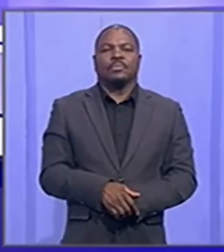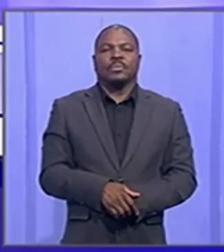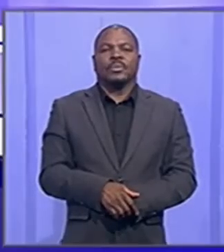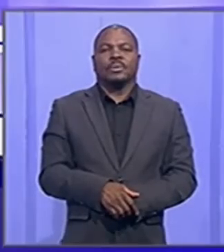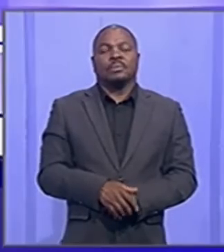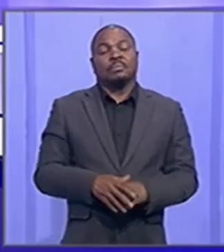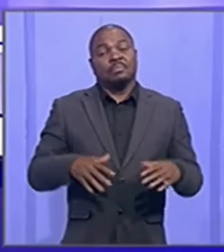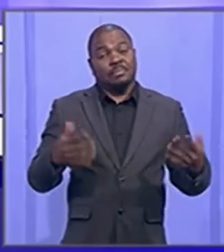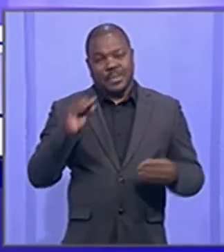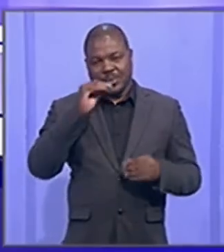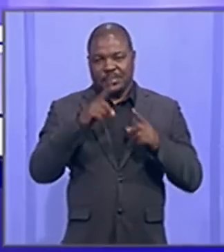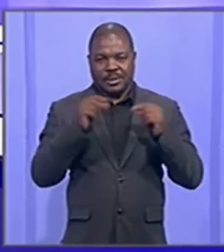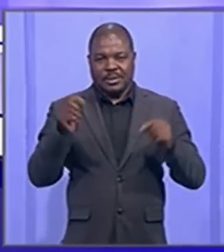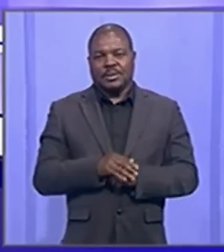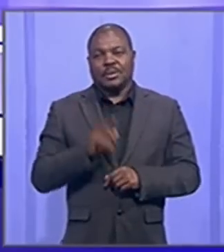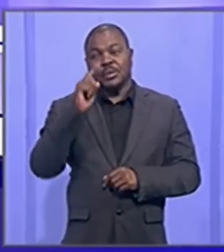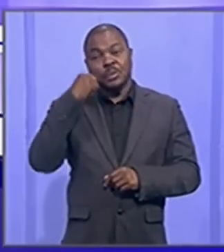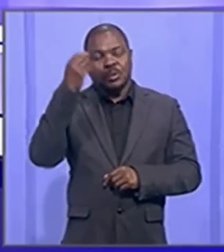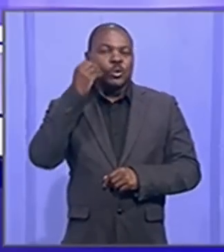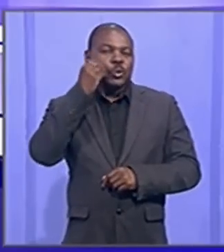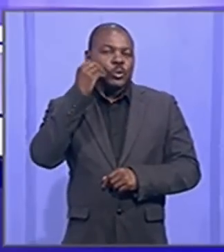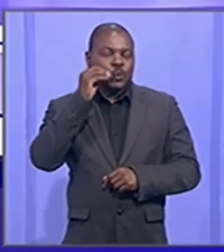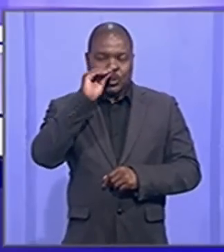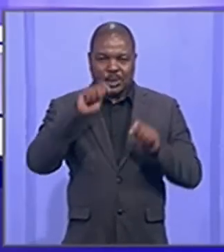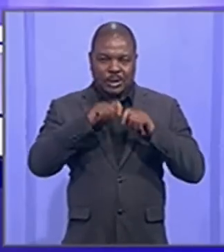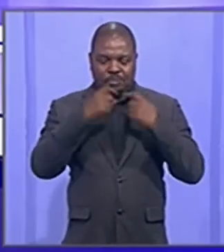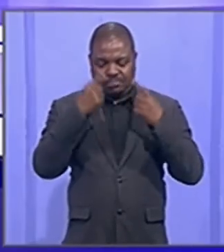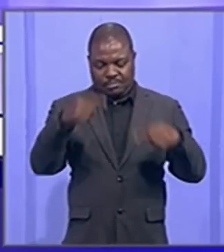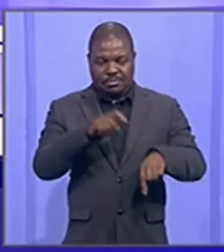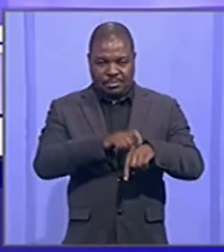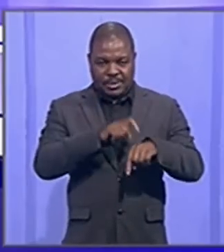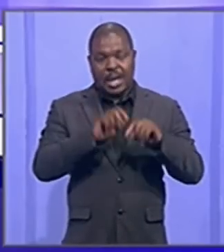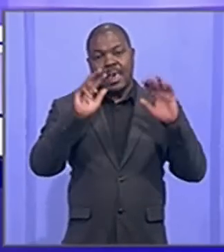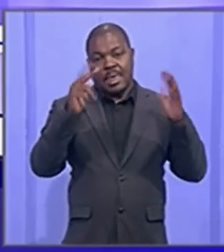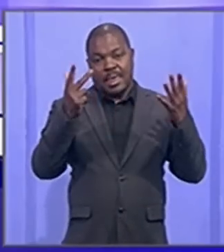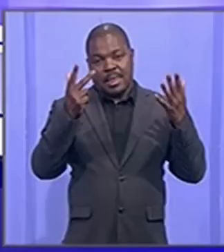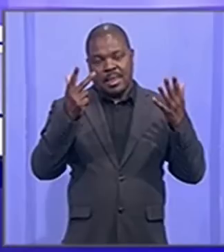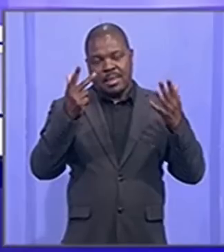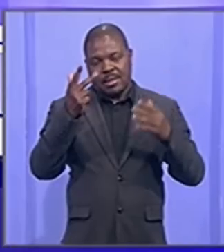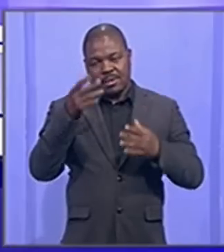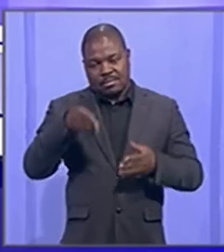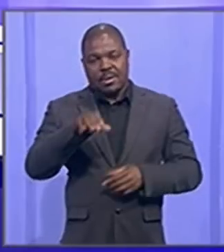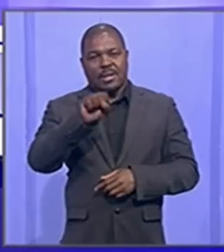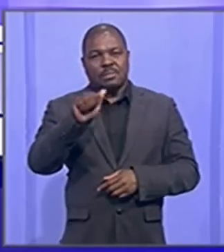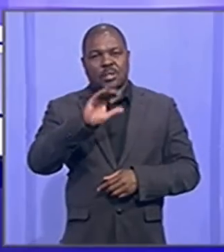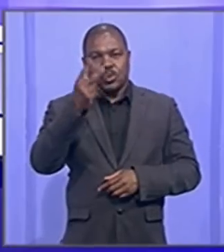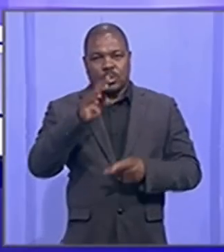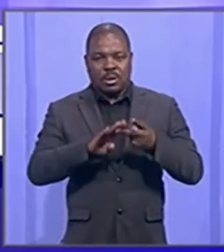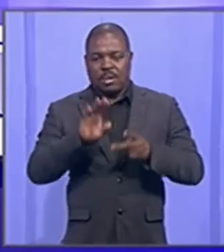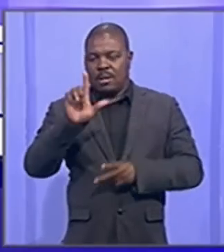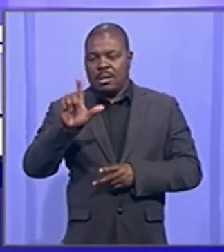Ba gešo di fella mo ba sehlopha sa ditaba tša Sesotho ba tla lasolla tšona ka iri ya boseswai go sasa mo go SABC 2 le go SABC